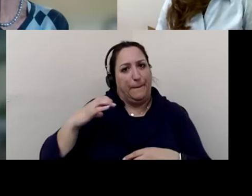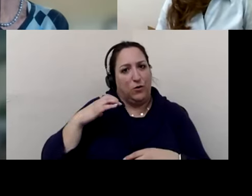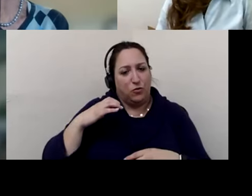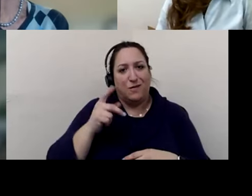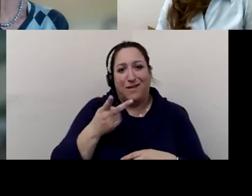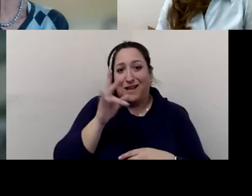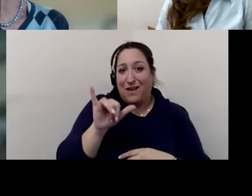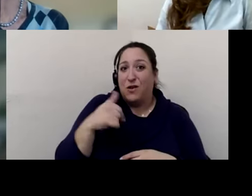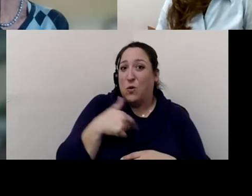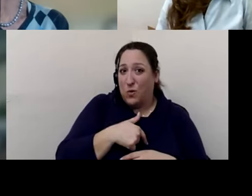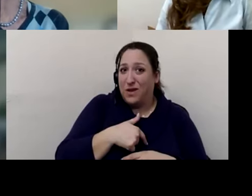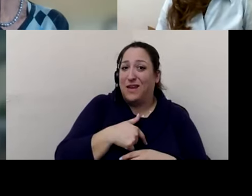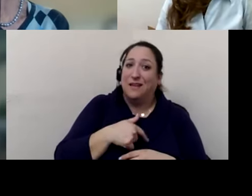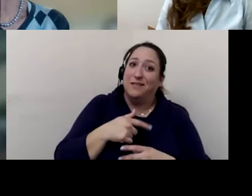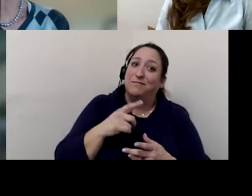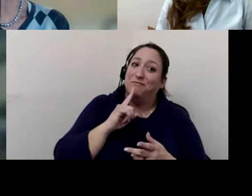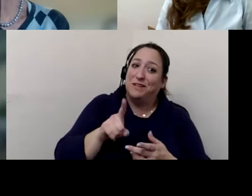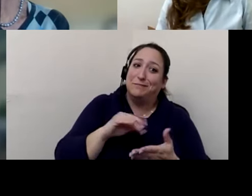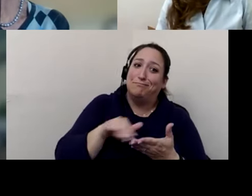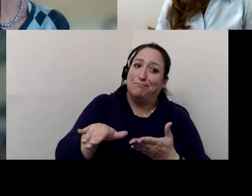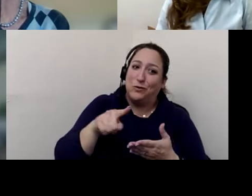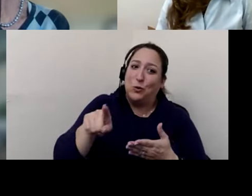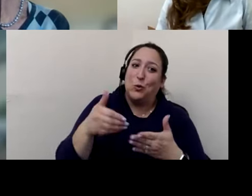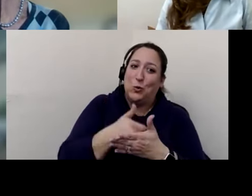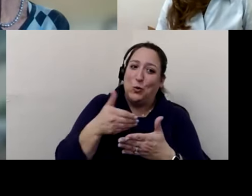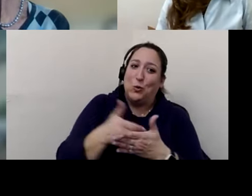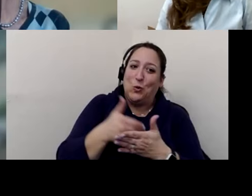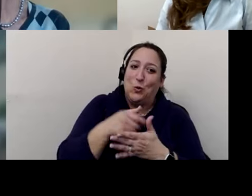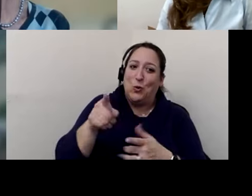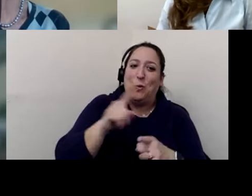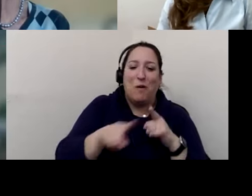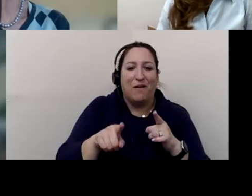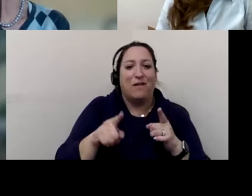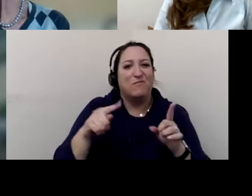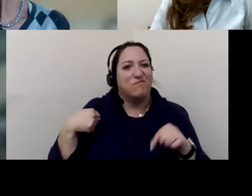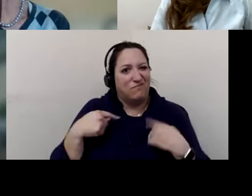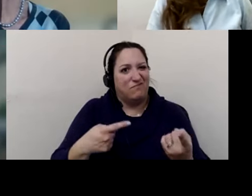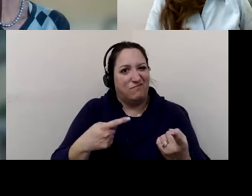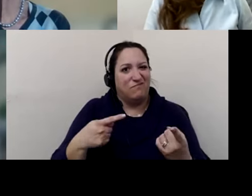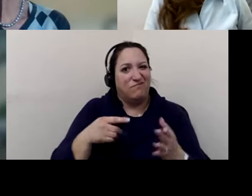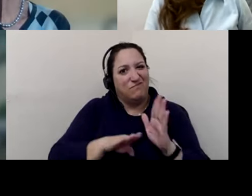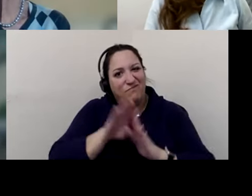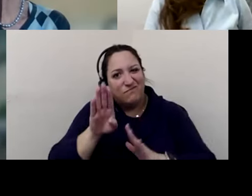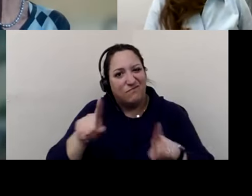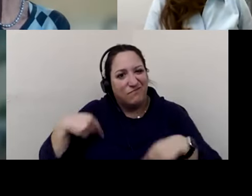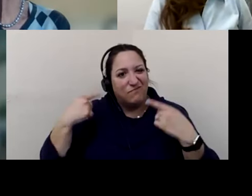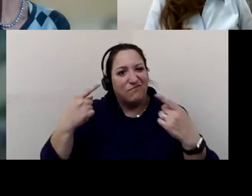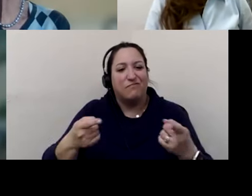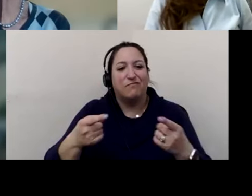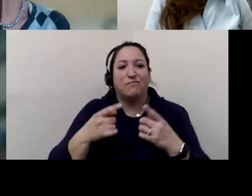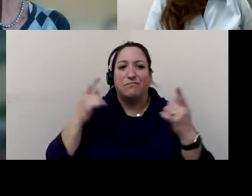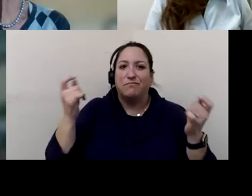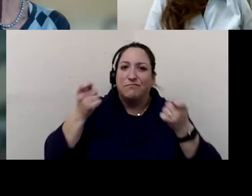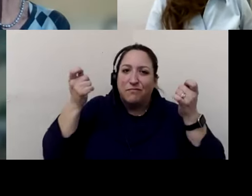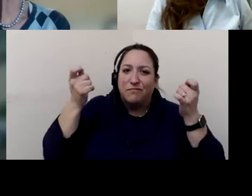Kerri, we have spared you largely that since you're new. But we've had developed over the years a sort of triumvirate